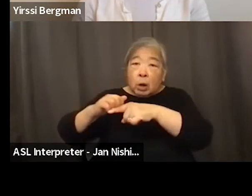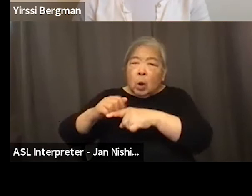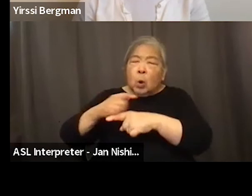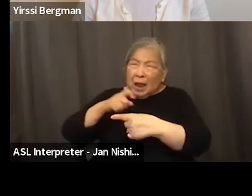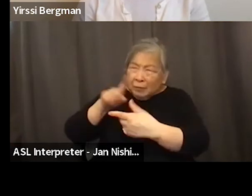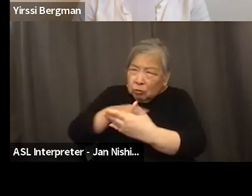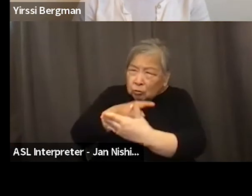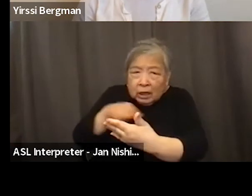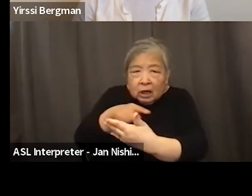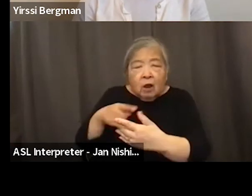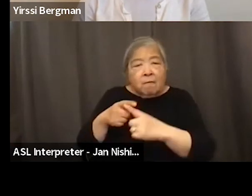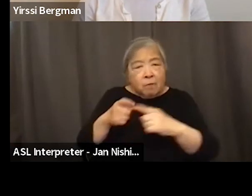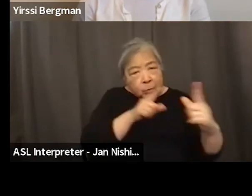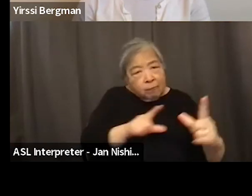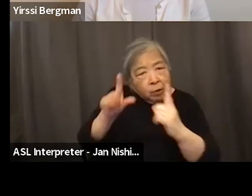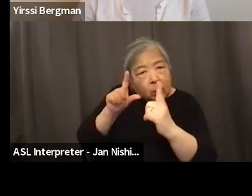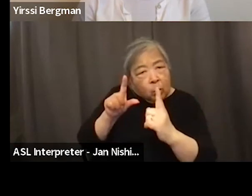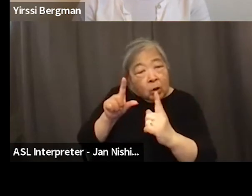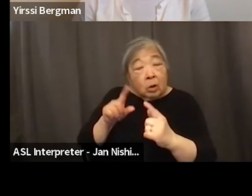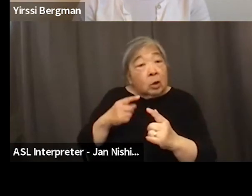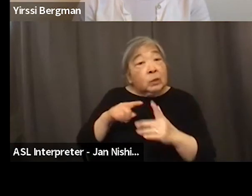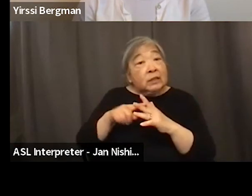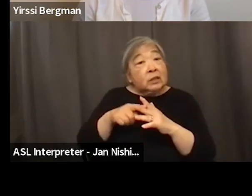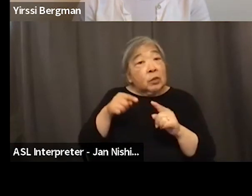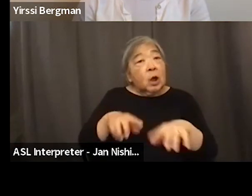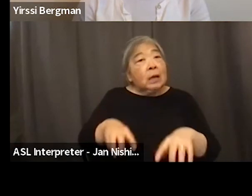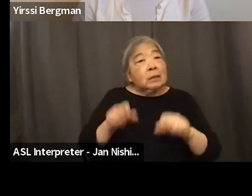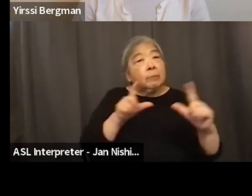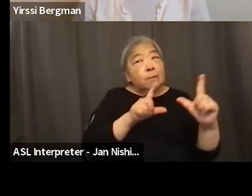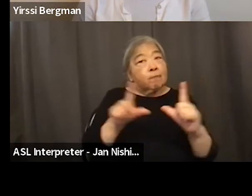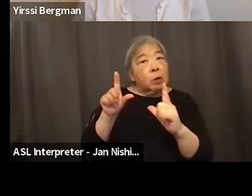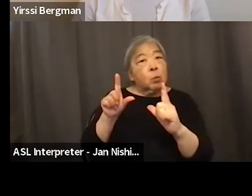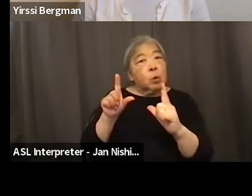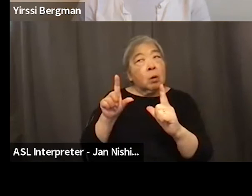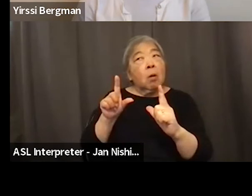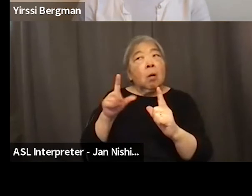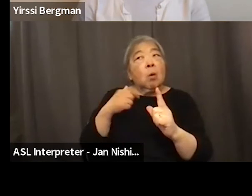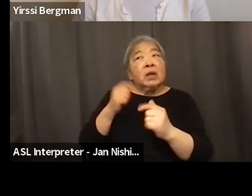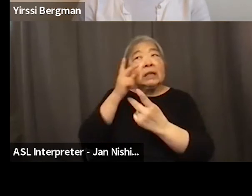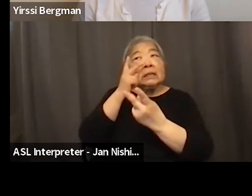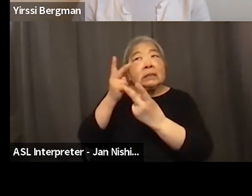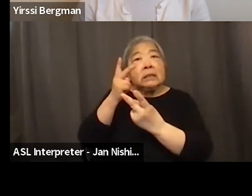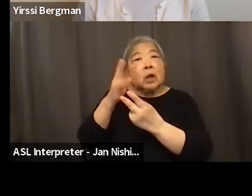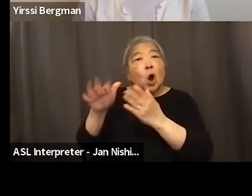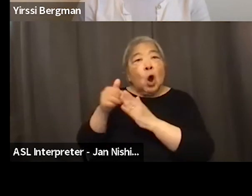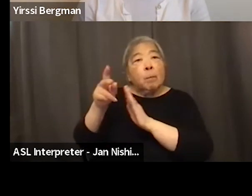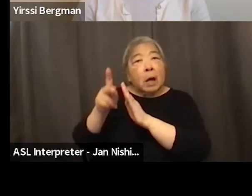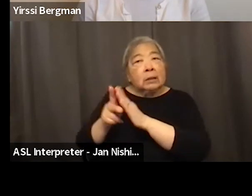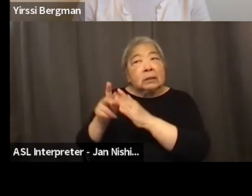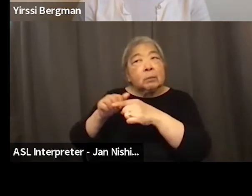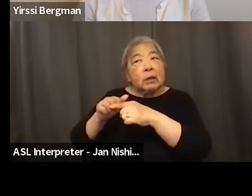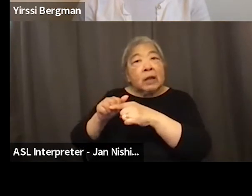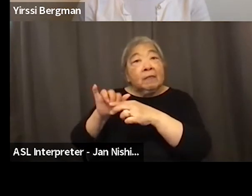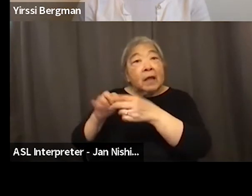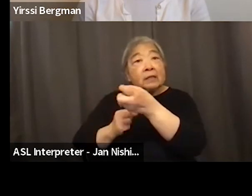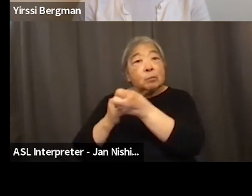from that framework. So we start there, is to adopt a framework that lets us see all the policies and practices that upholds it,